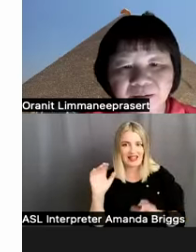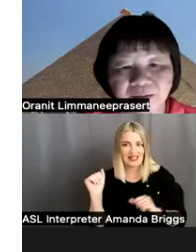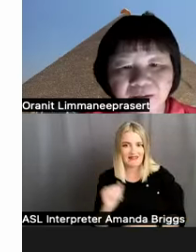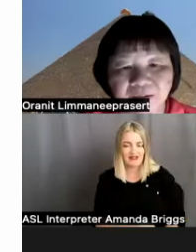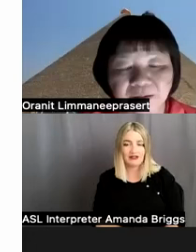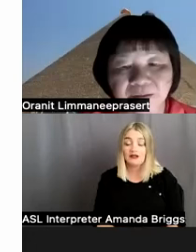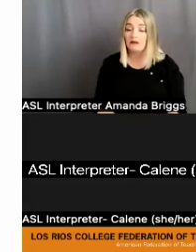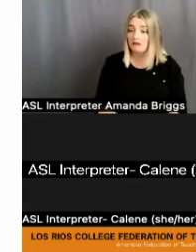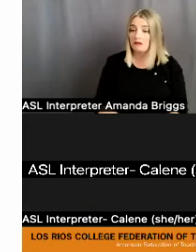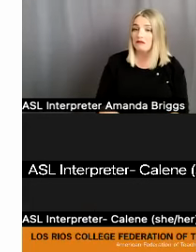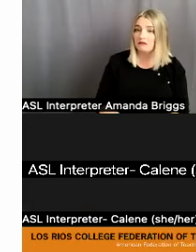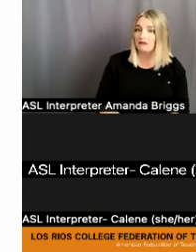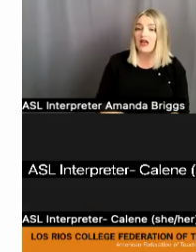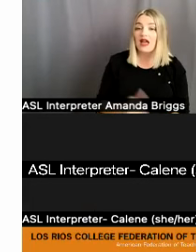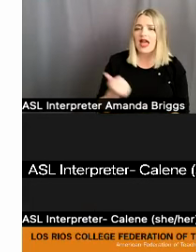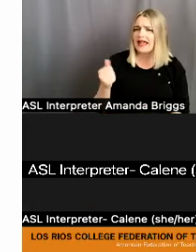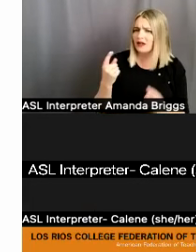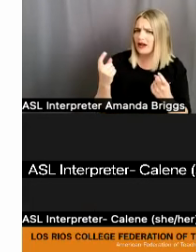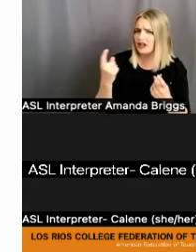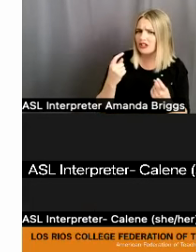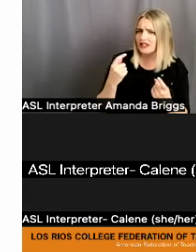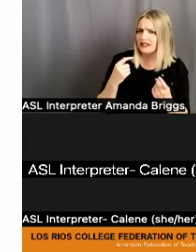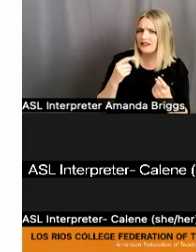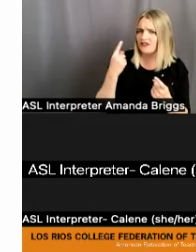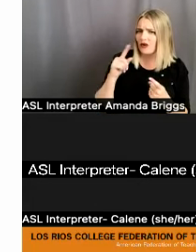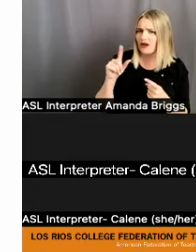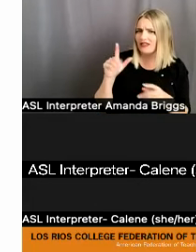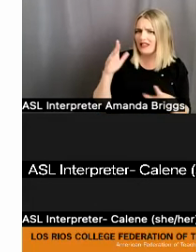Okay. Any questions on the leaves I need to answer at this point?